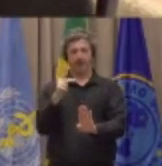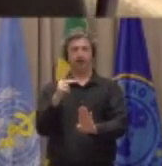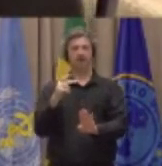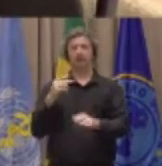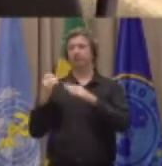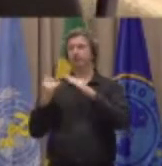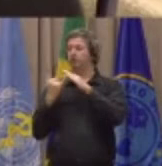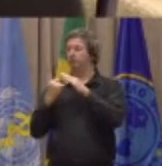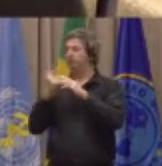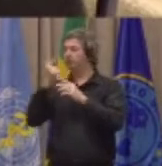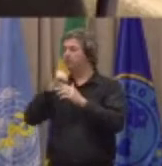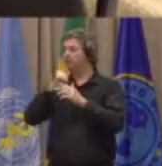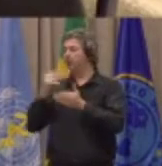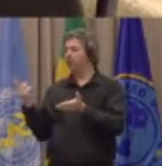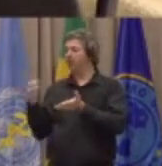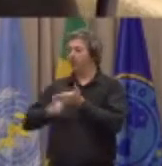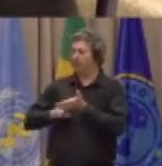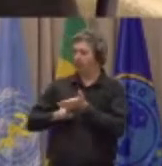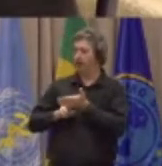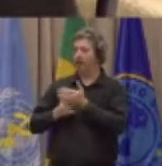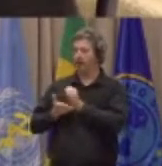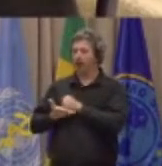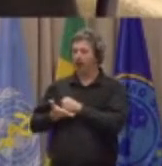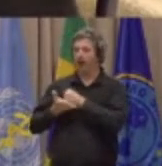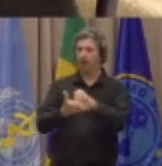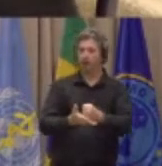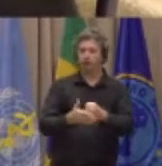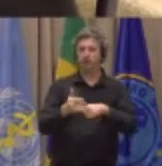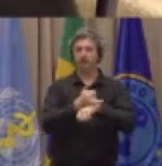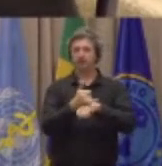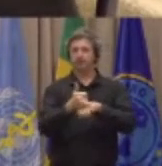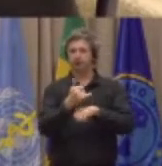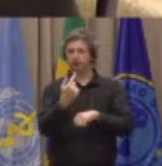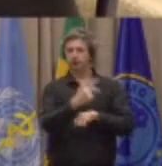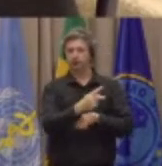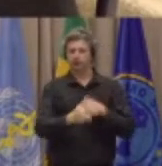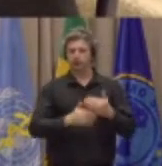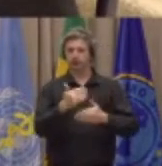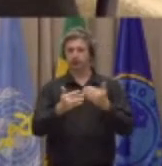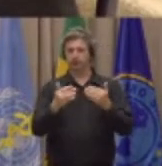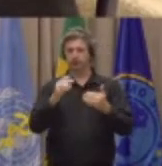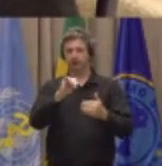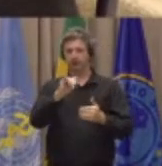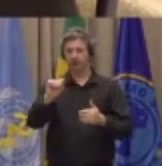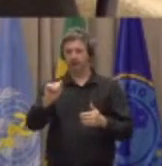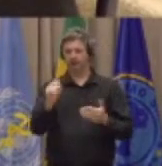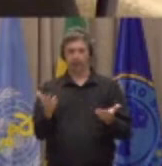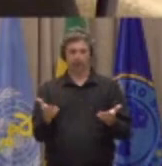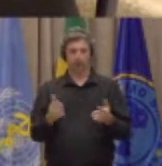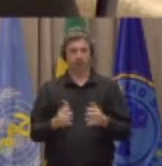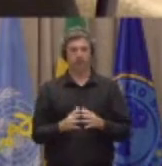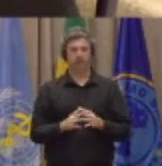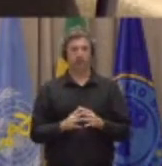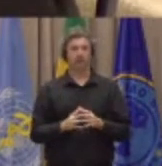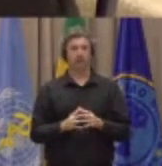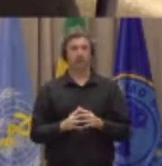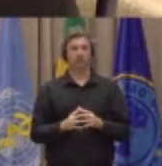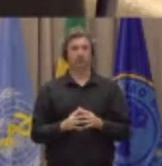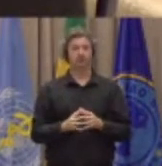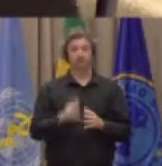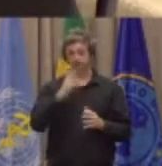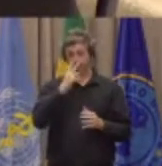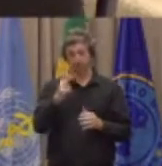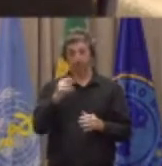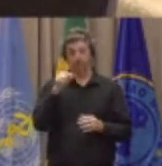do a bag for them to auxiliary to develop in the development